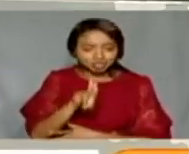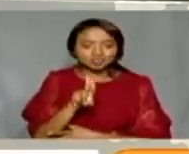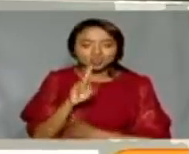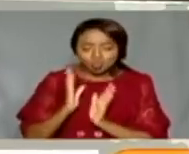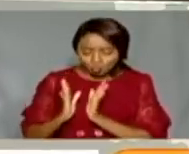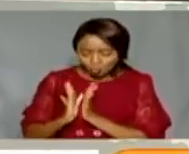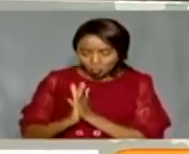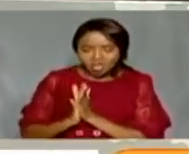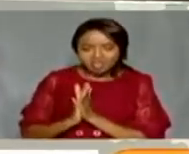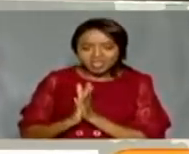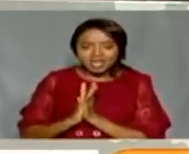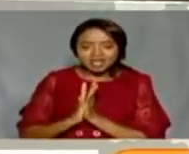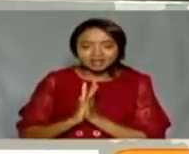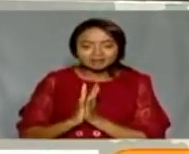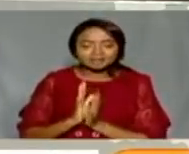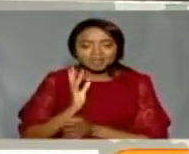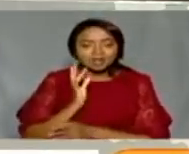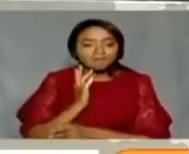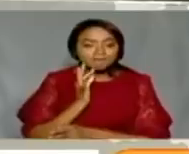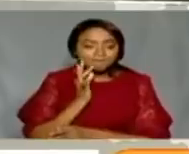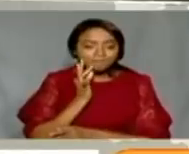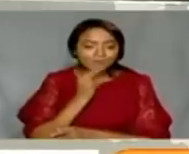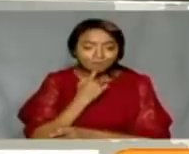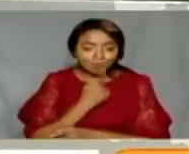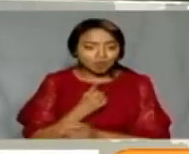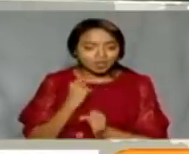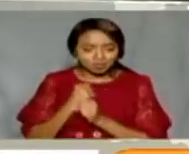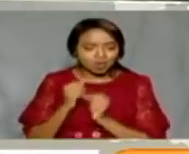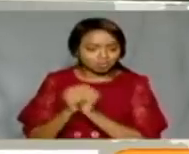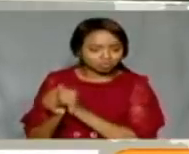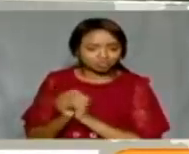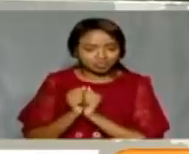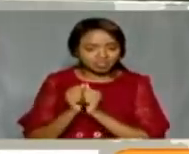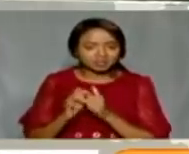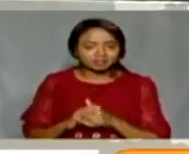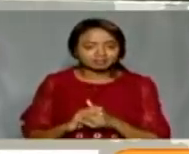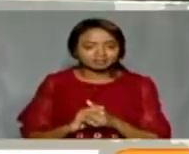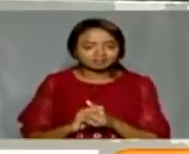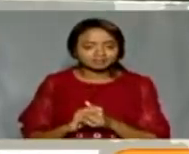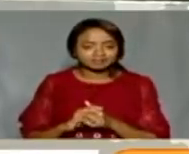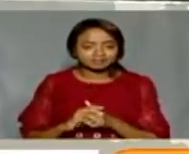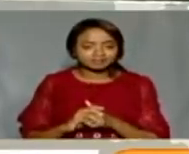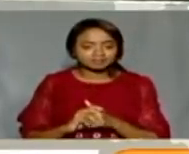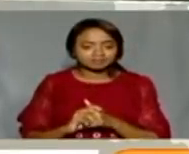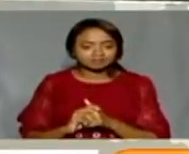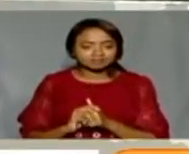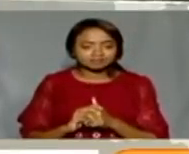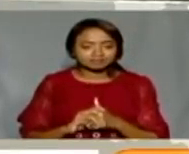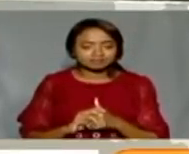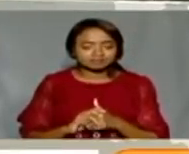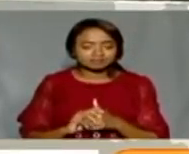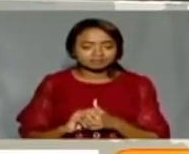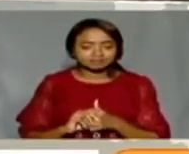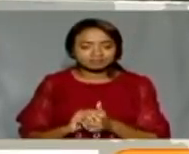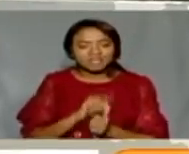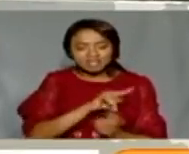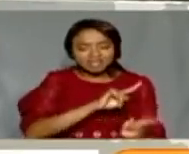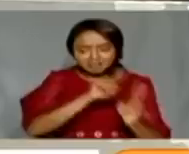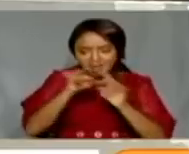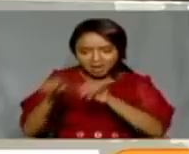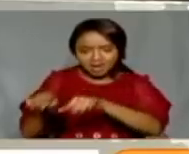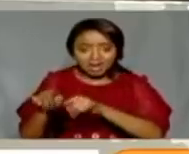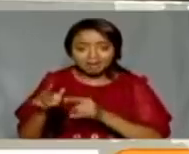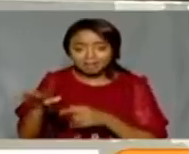the late President Daniel Arap Moi. He wasn't able to attend the last rites of his longtime friend, but he holds